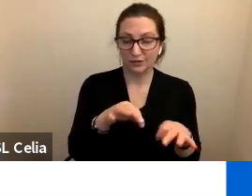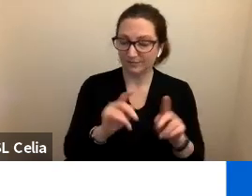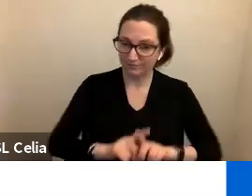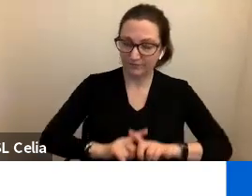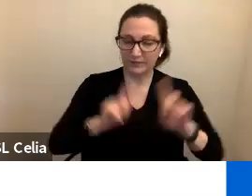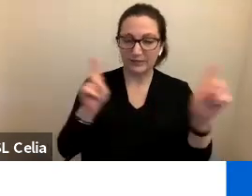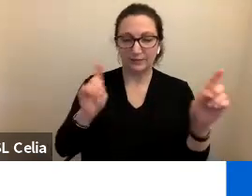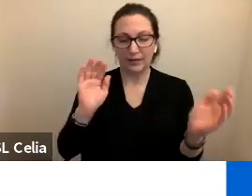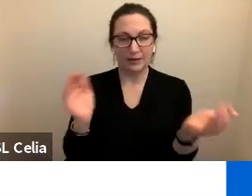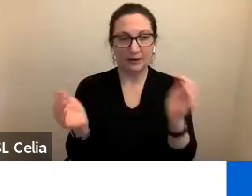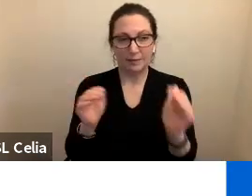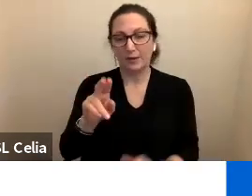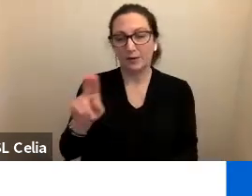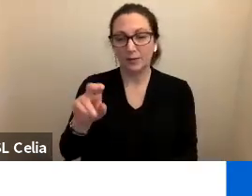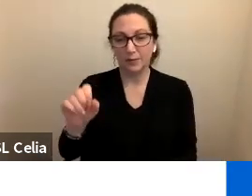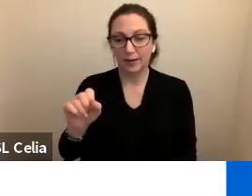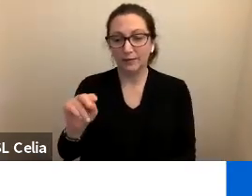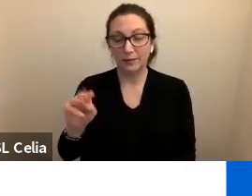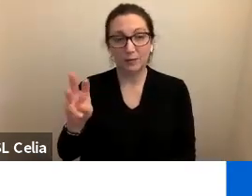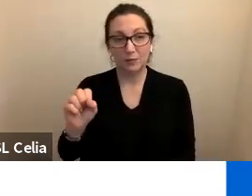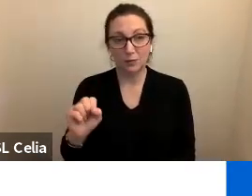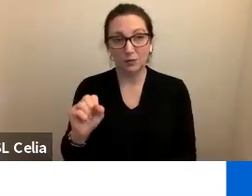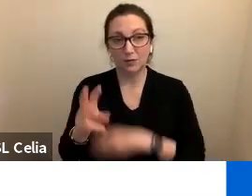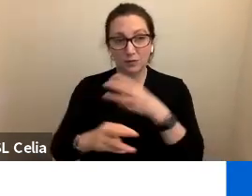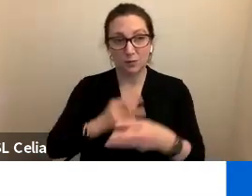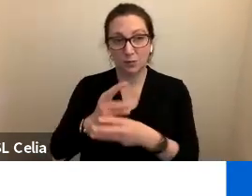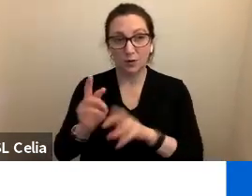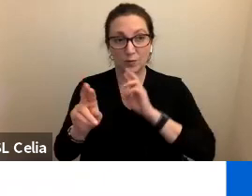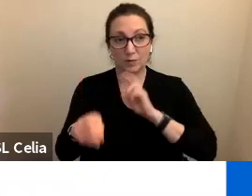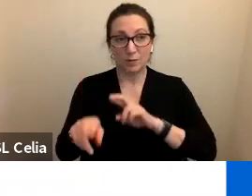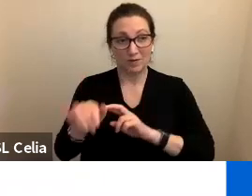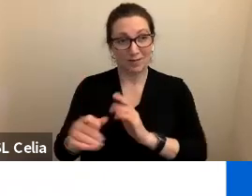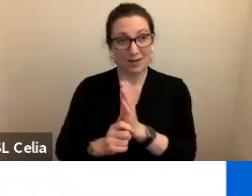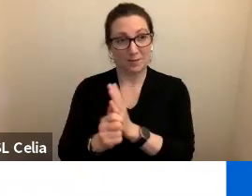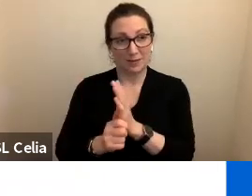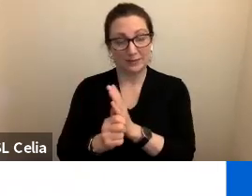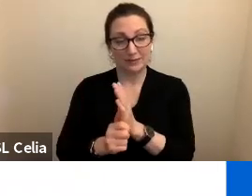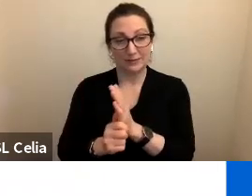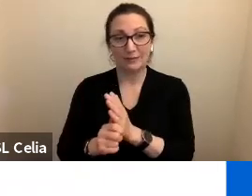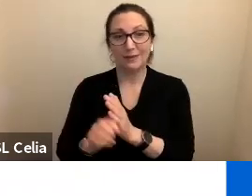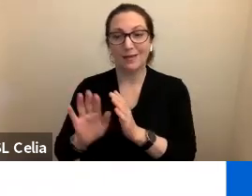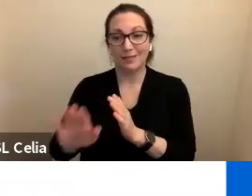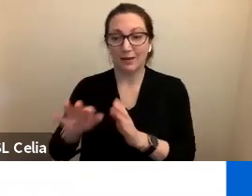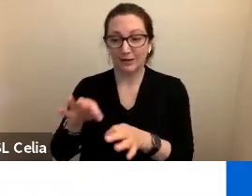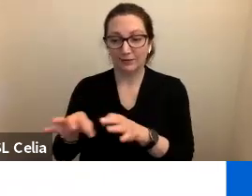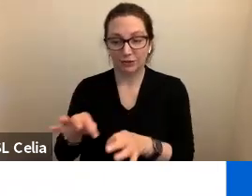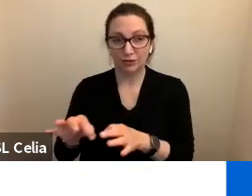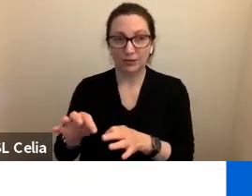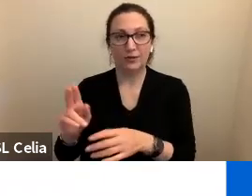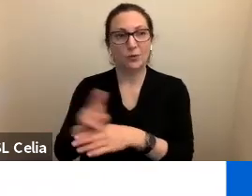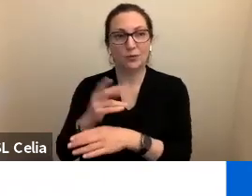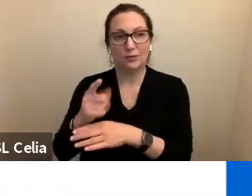the US News and World Report uses to rank schools.